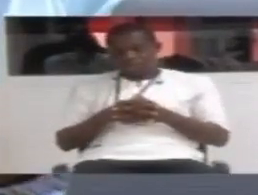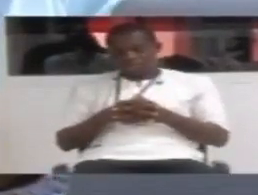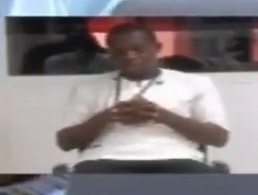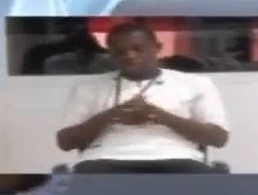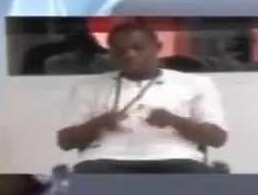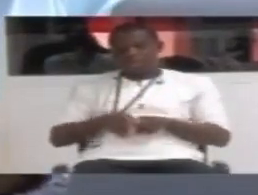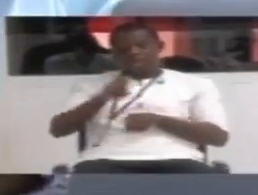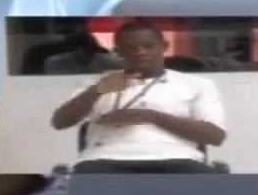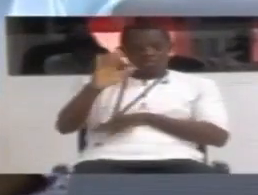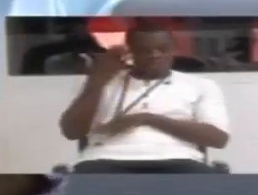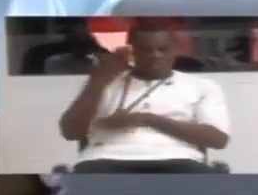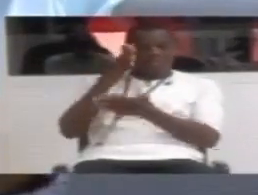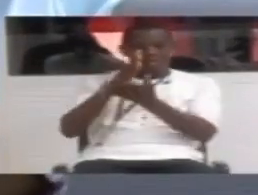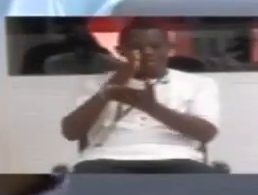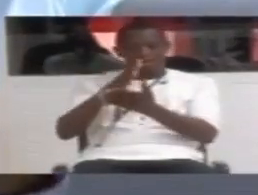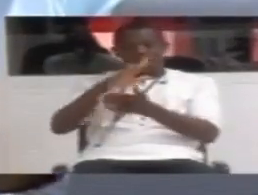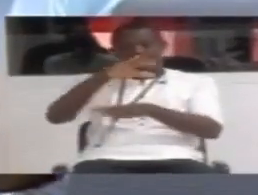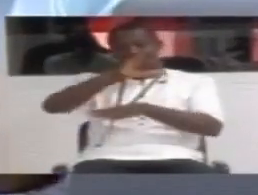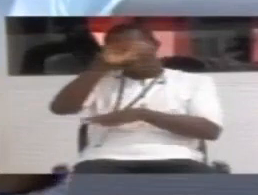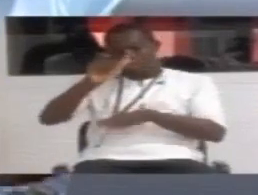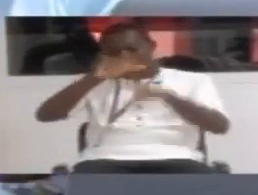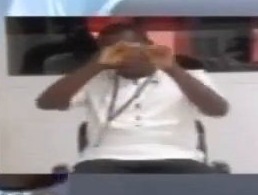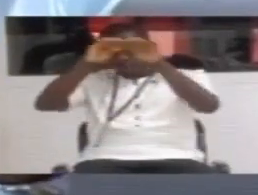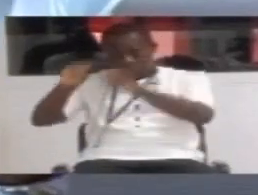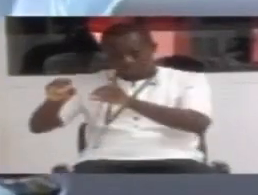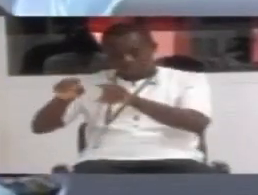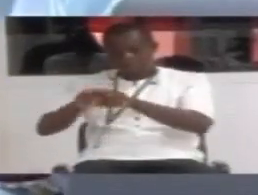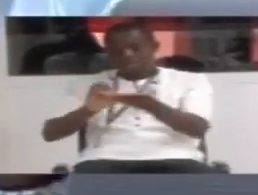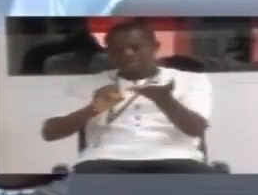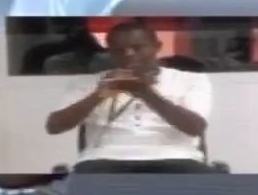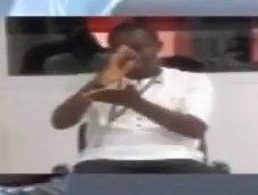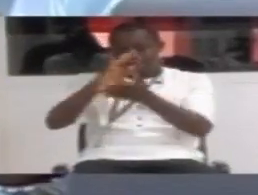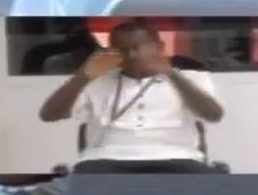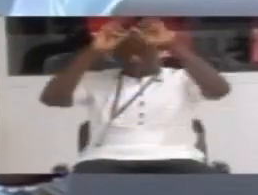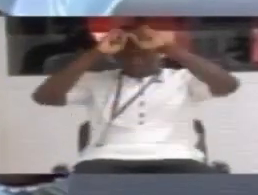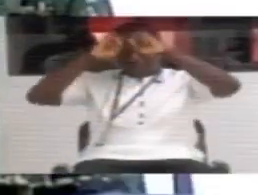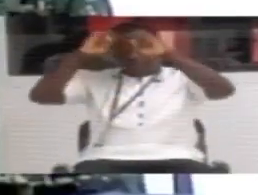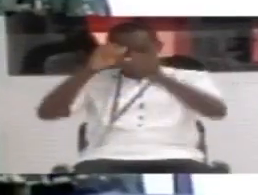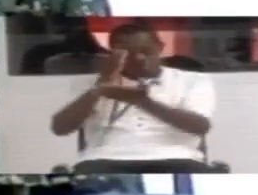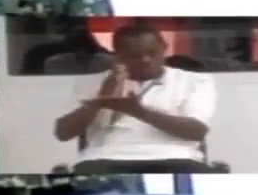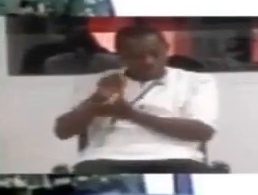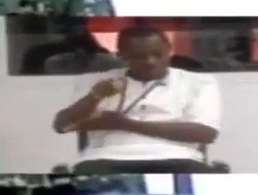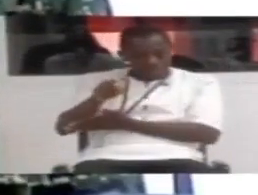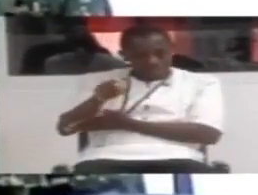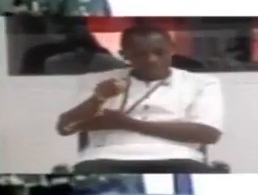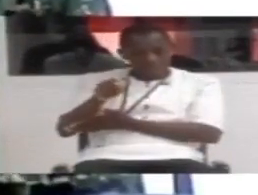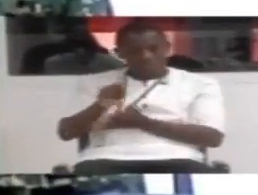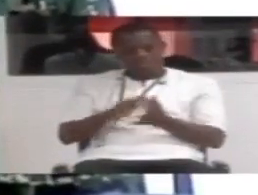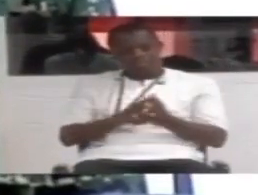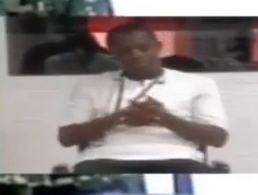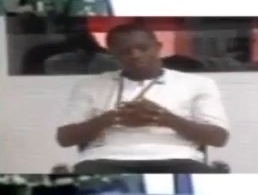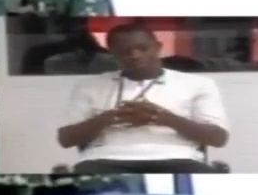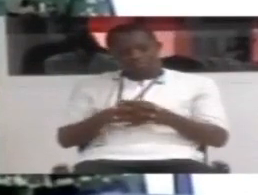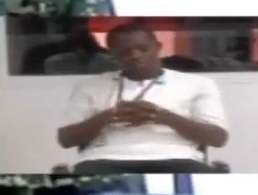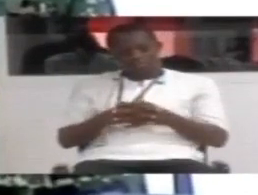This was supposed to be an operation sanctioned by the government, wasn't it? Li li ngeen di dem def